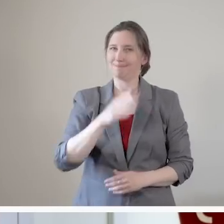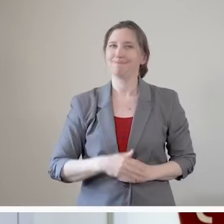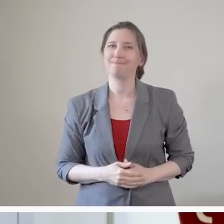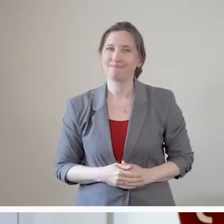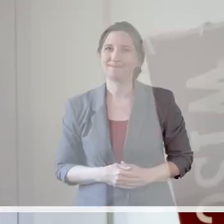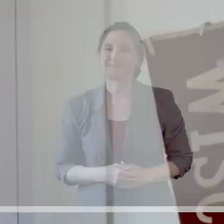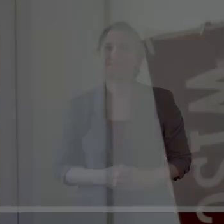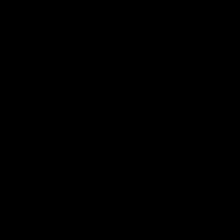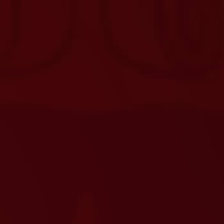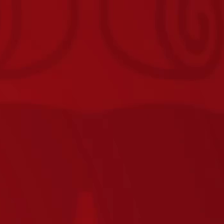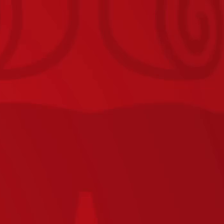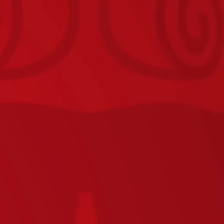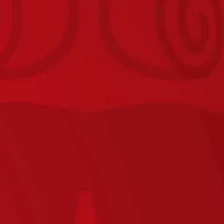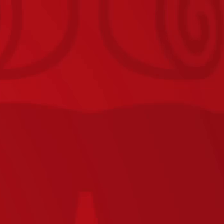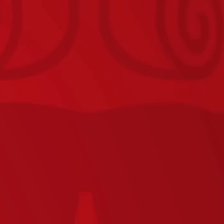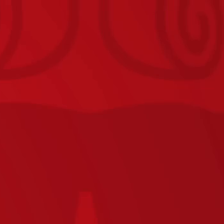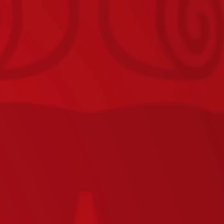2020.